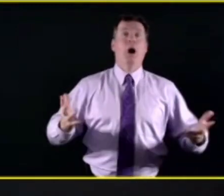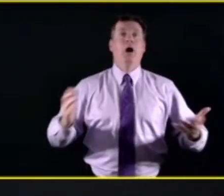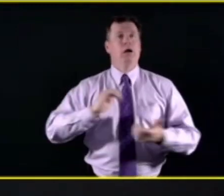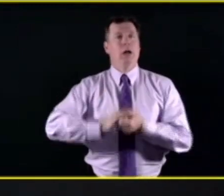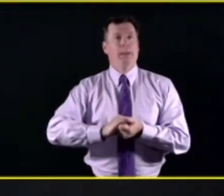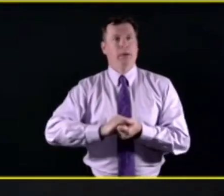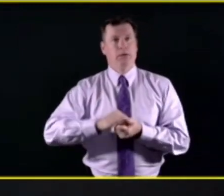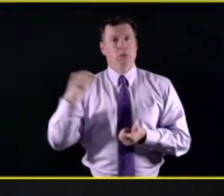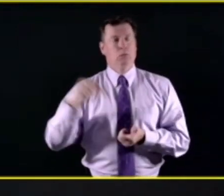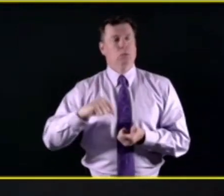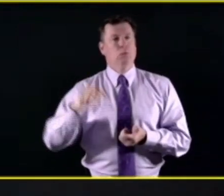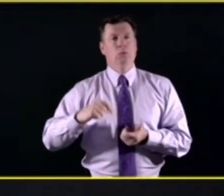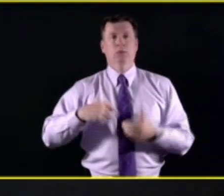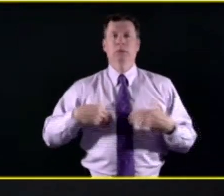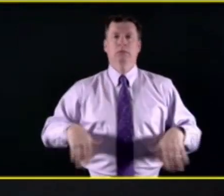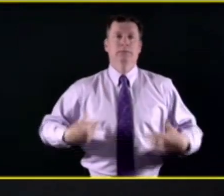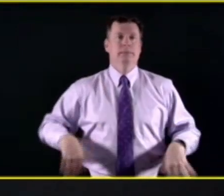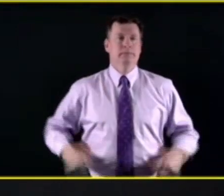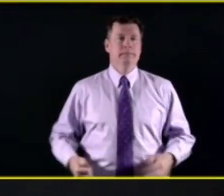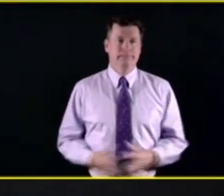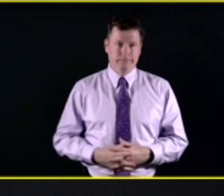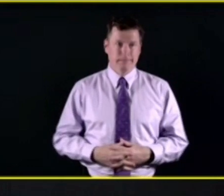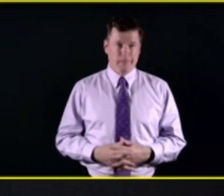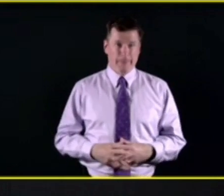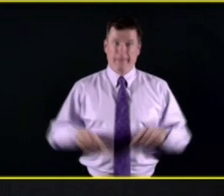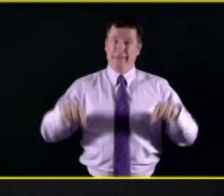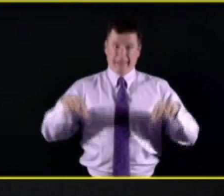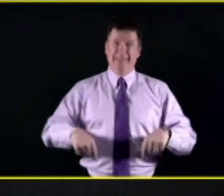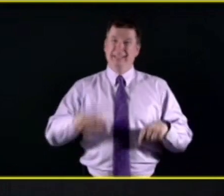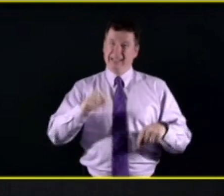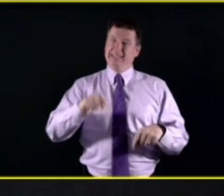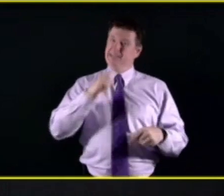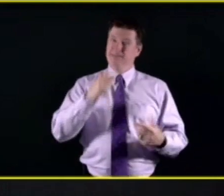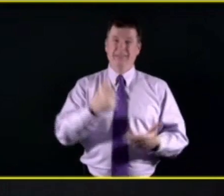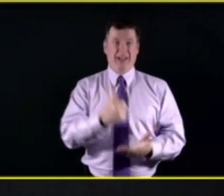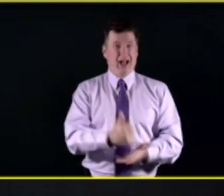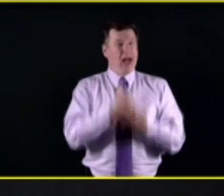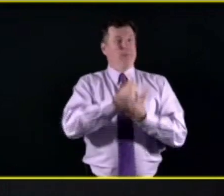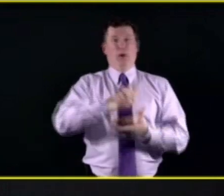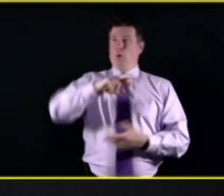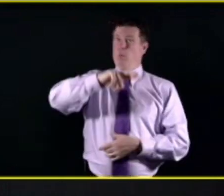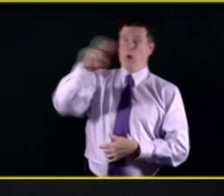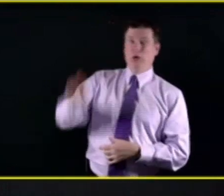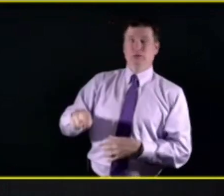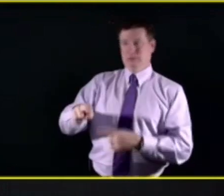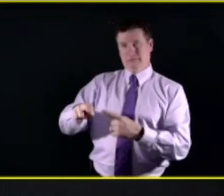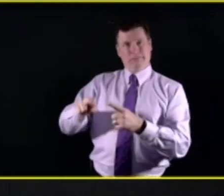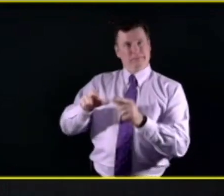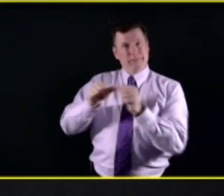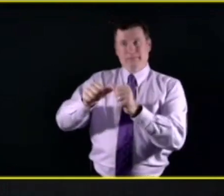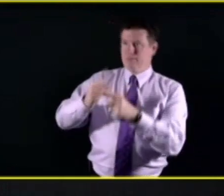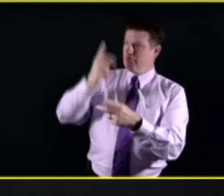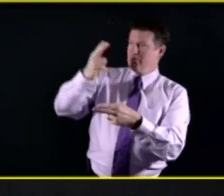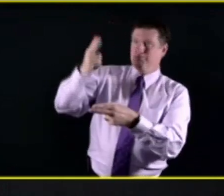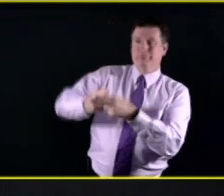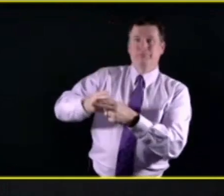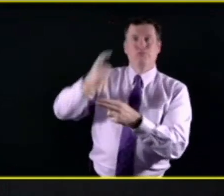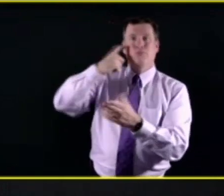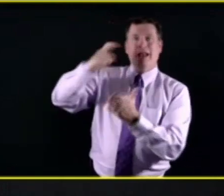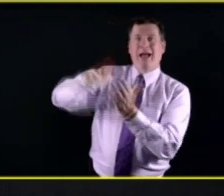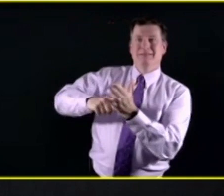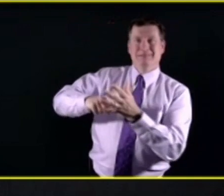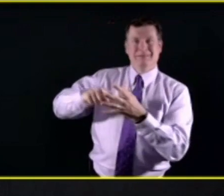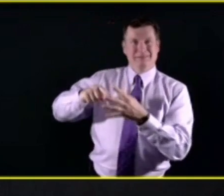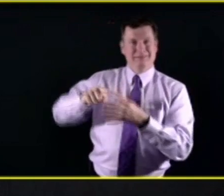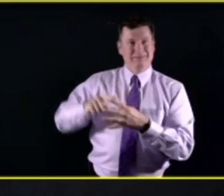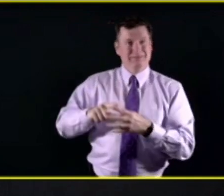that this stands not only to keep us on the map as far as research, I want to caution the public that good research takes time. And